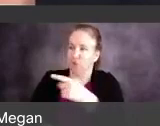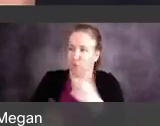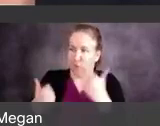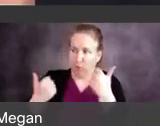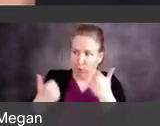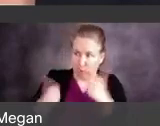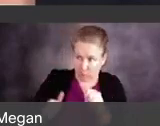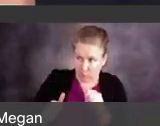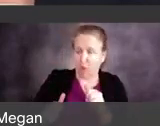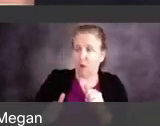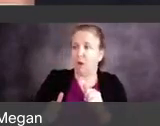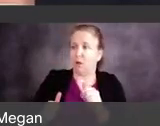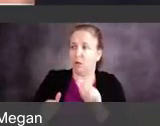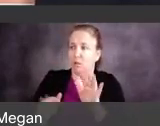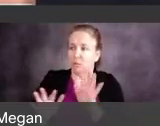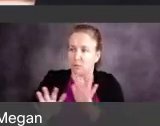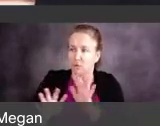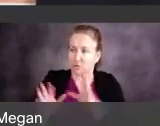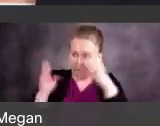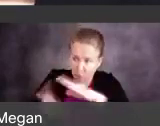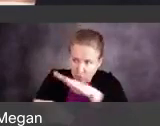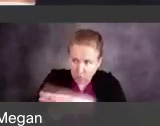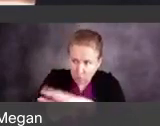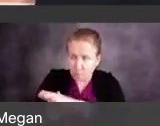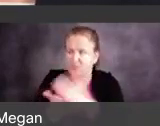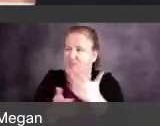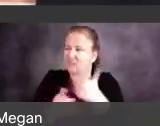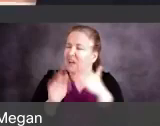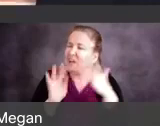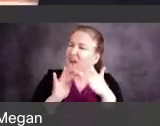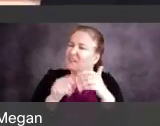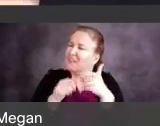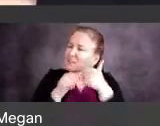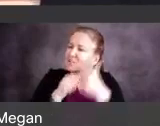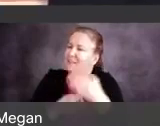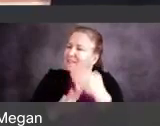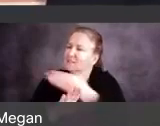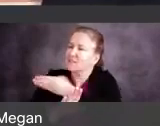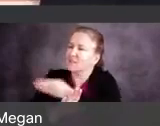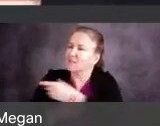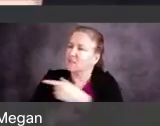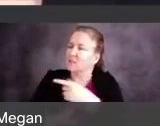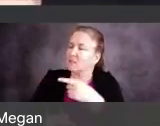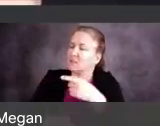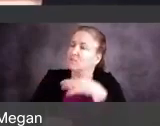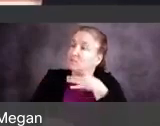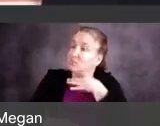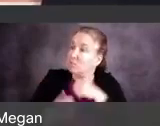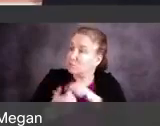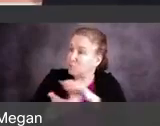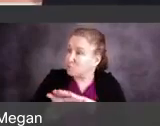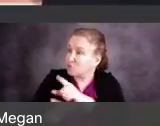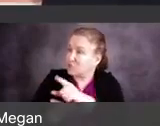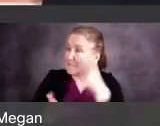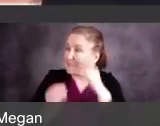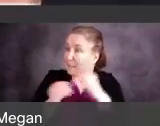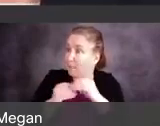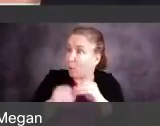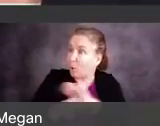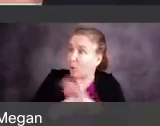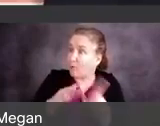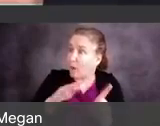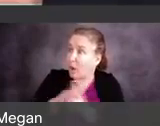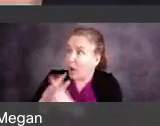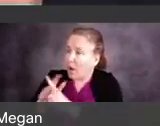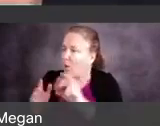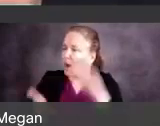the resources towards schools in contact tracing, are you seeing more or less cases? If you